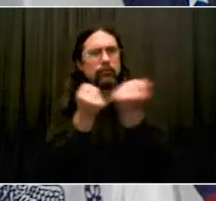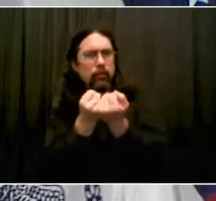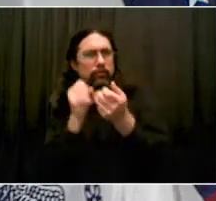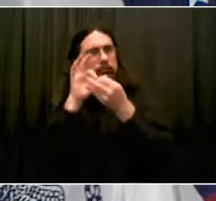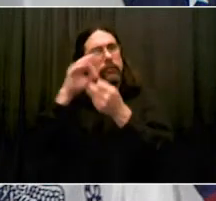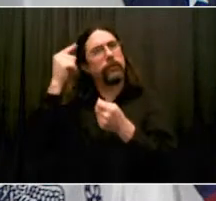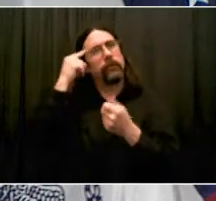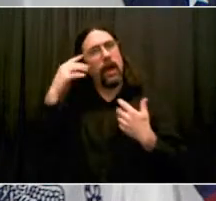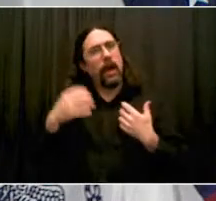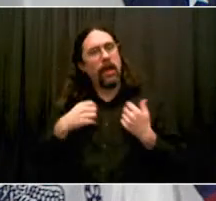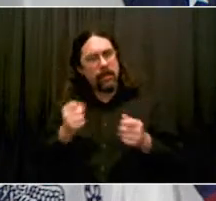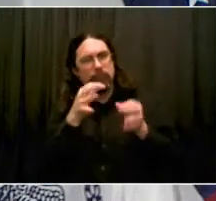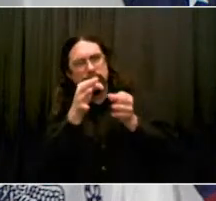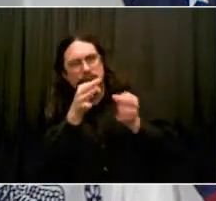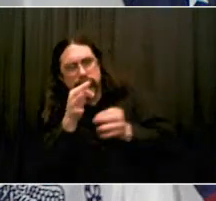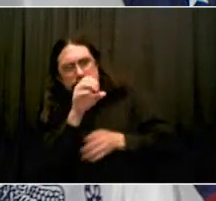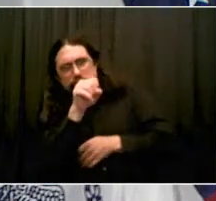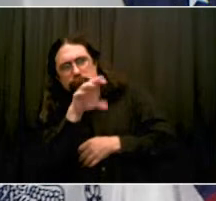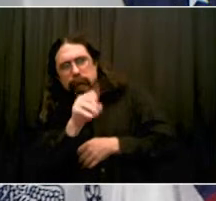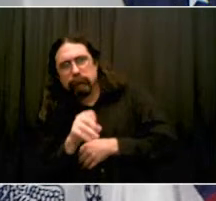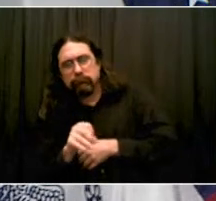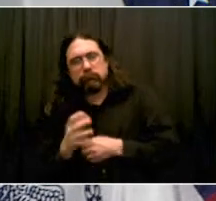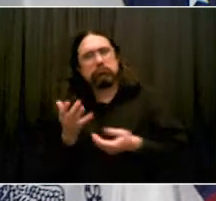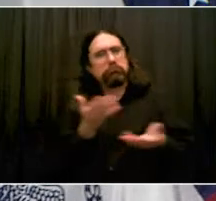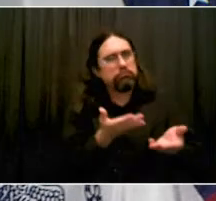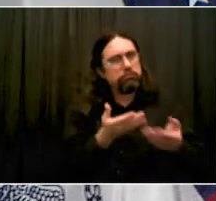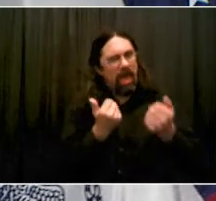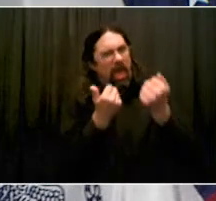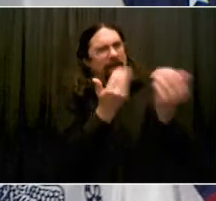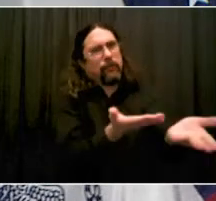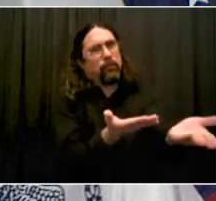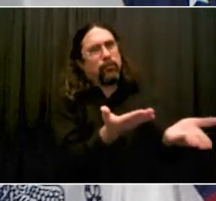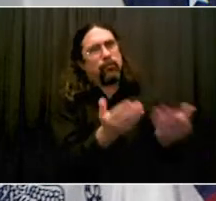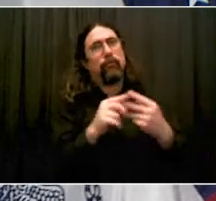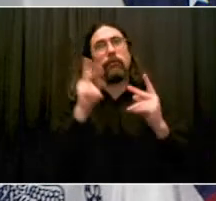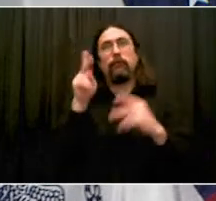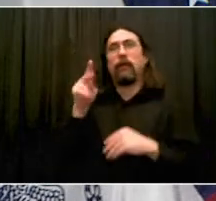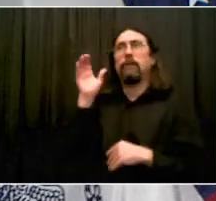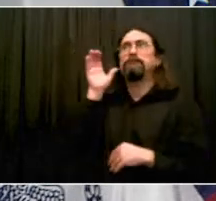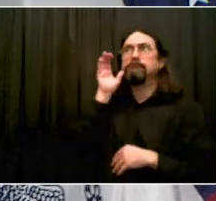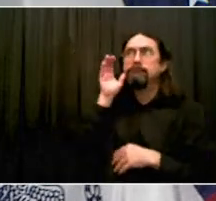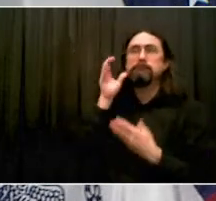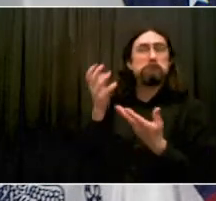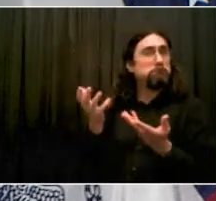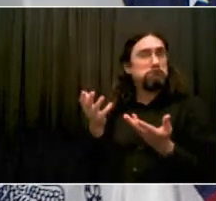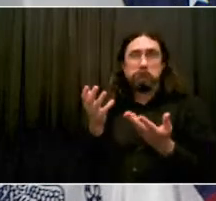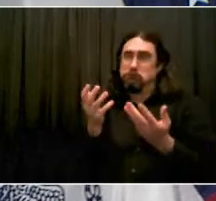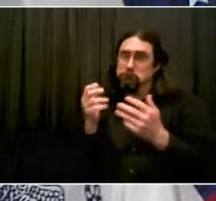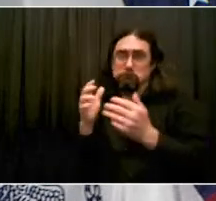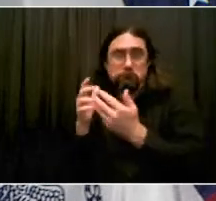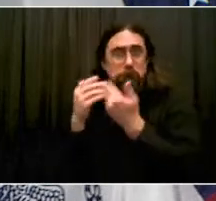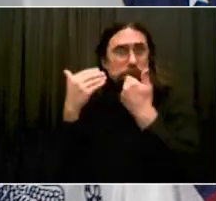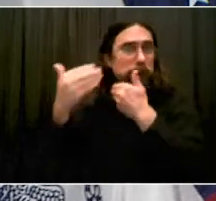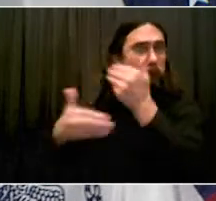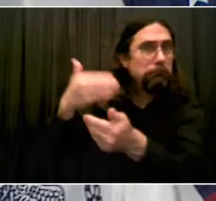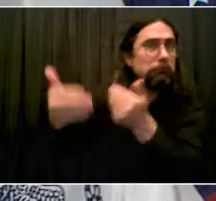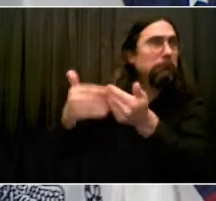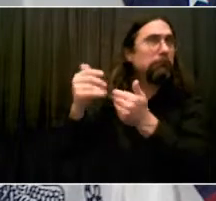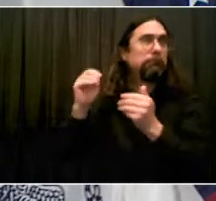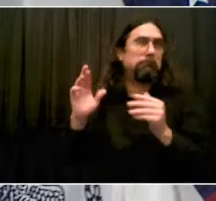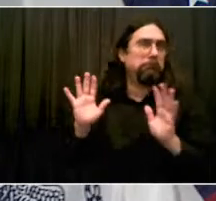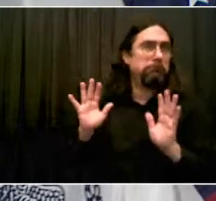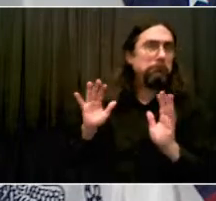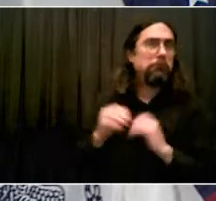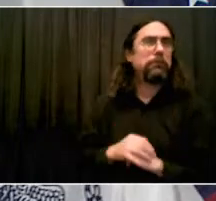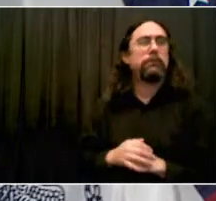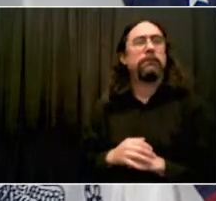helping hundreds of thousands of New Yorkers in the coming weeks by giving them a free vaccination. Let's go the extra mile. Let's check in. Let's see how